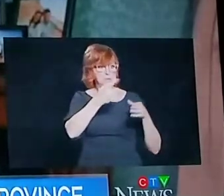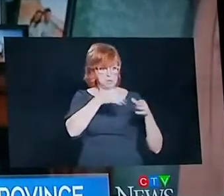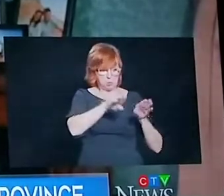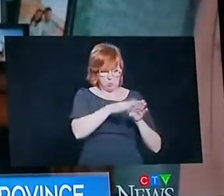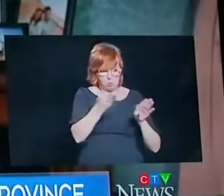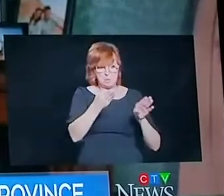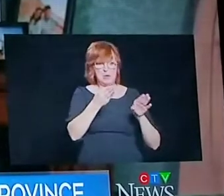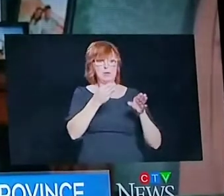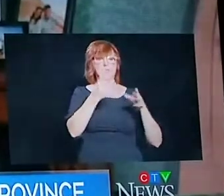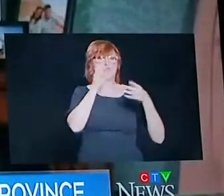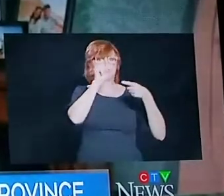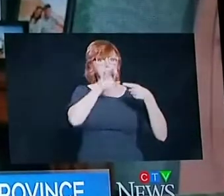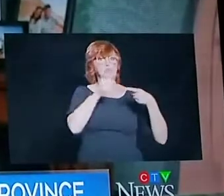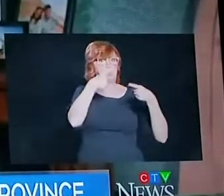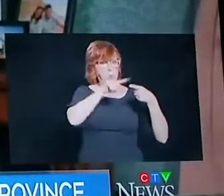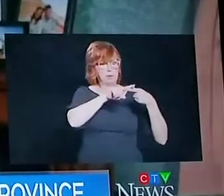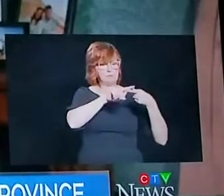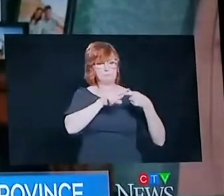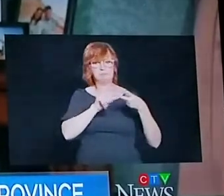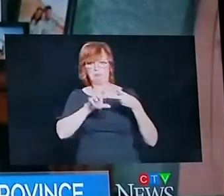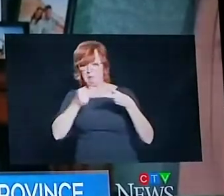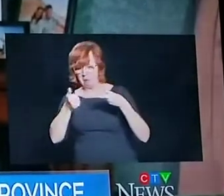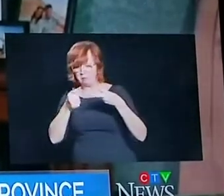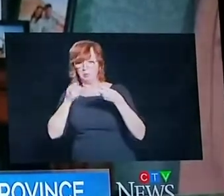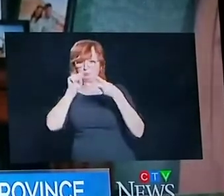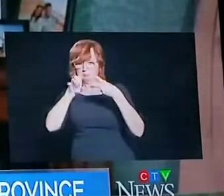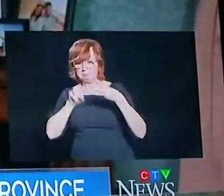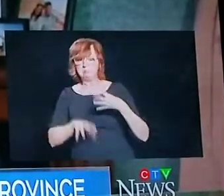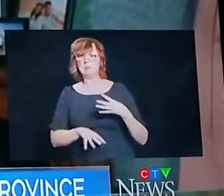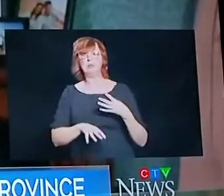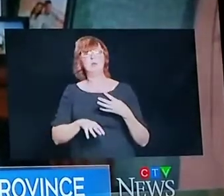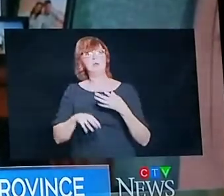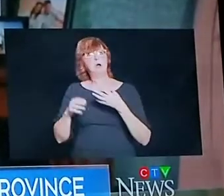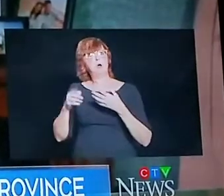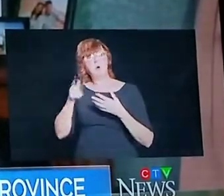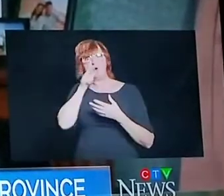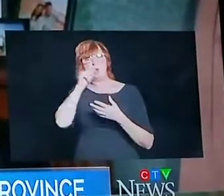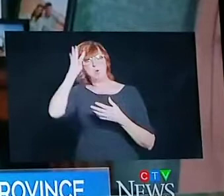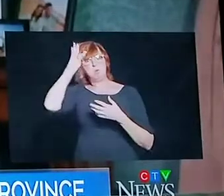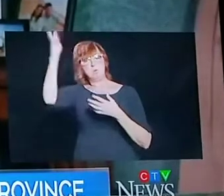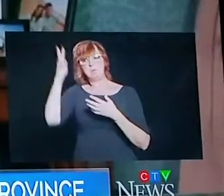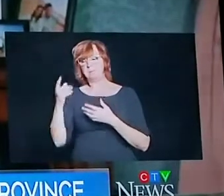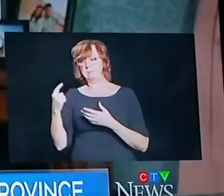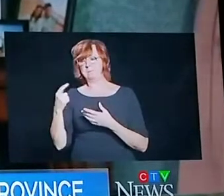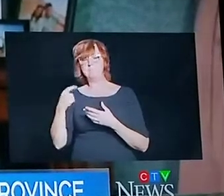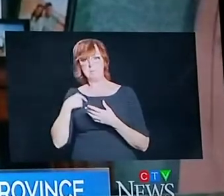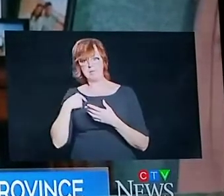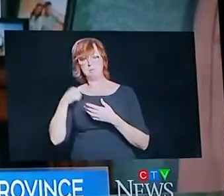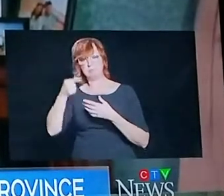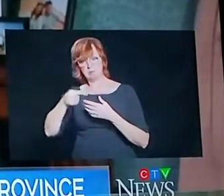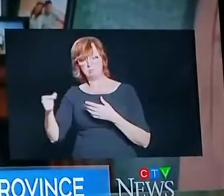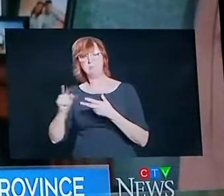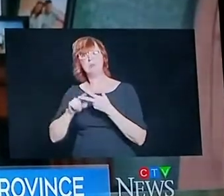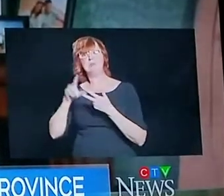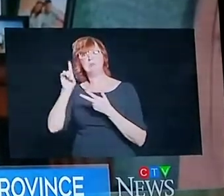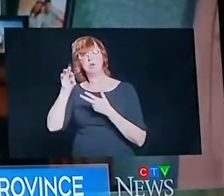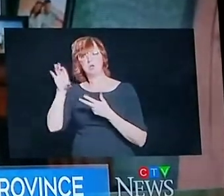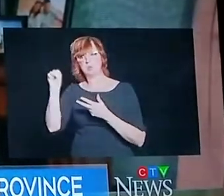Saskatchewan's Chief Medical Health Officer, Dr. Shahab, and it is a plan that will be carried out in 5